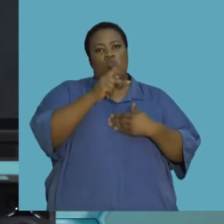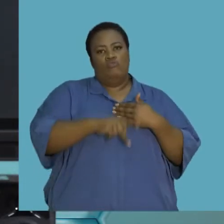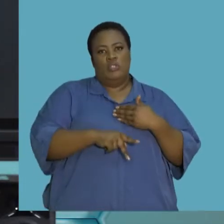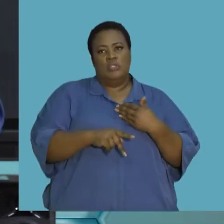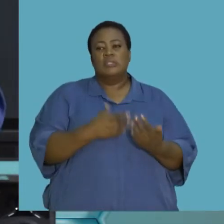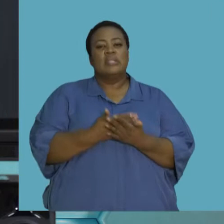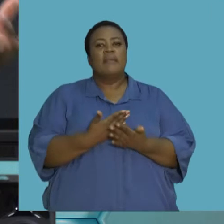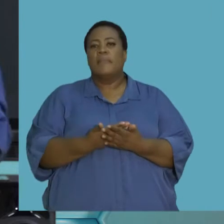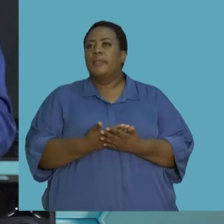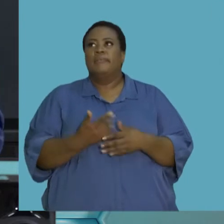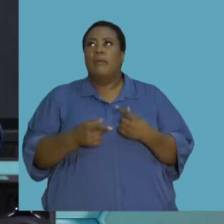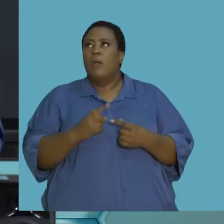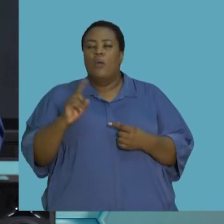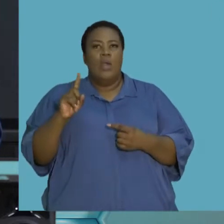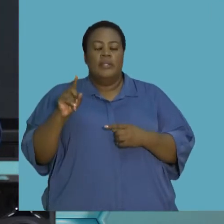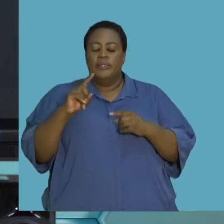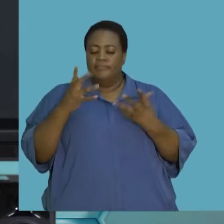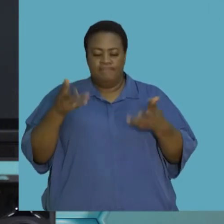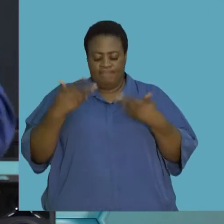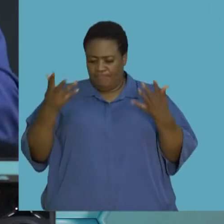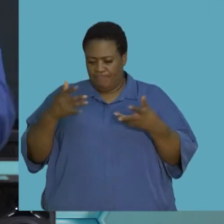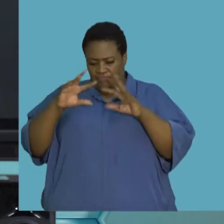on investigating the effect of